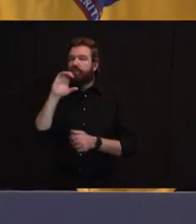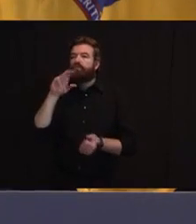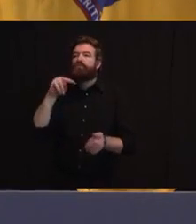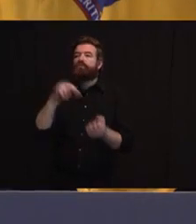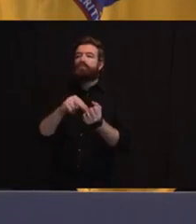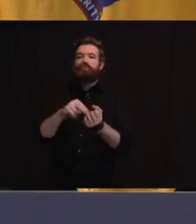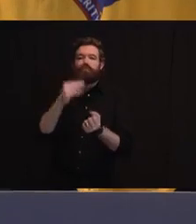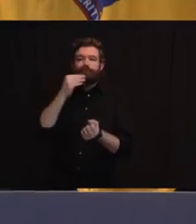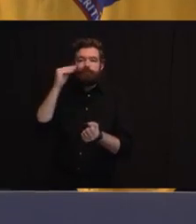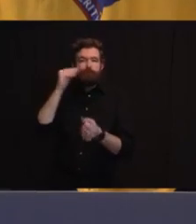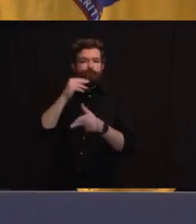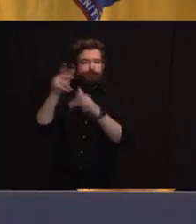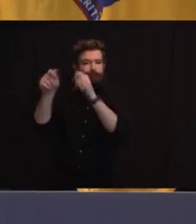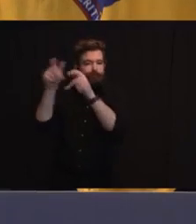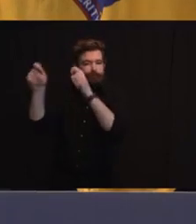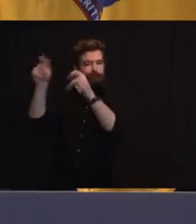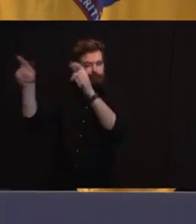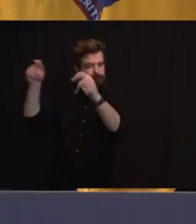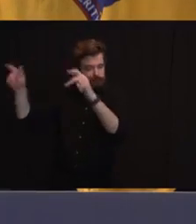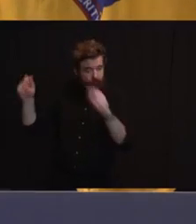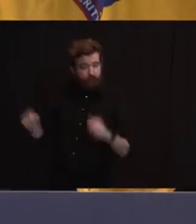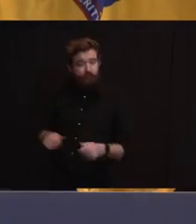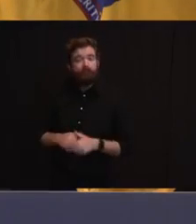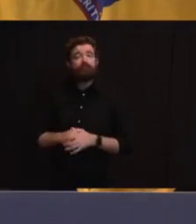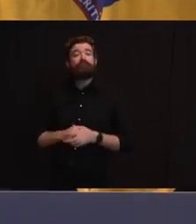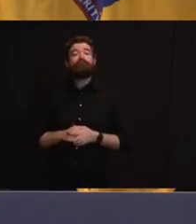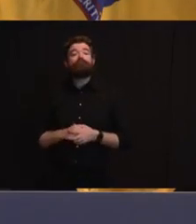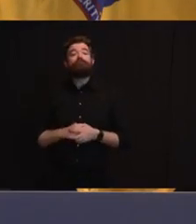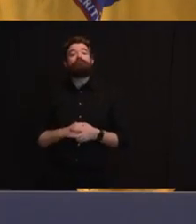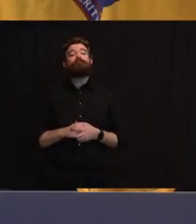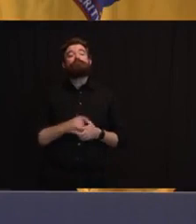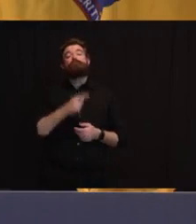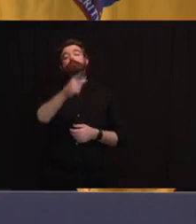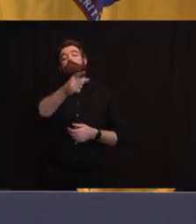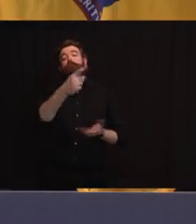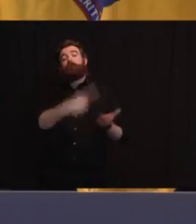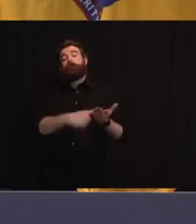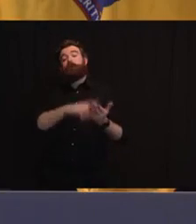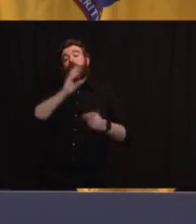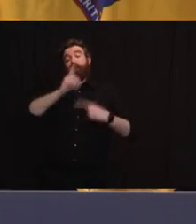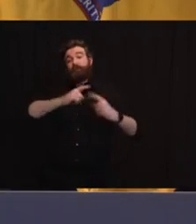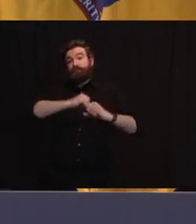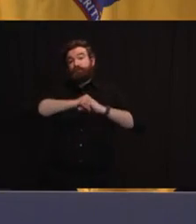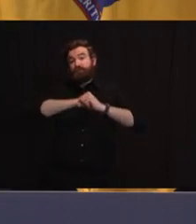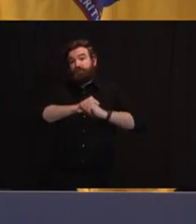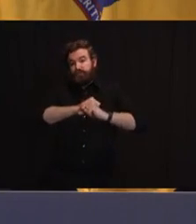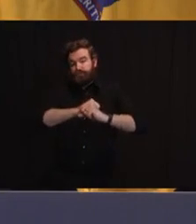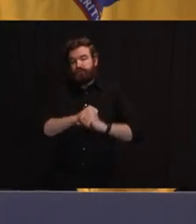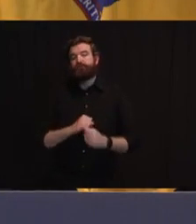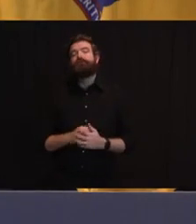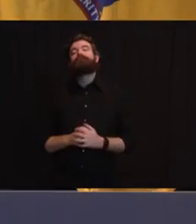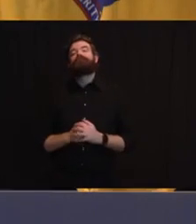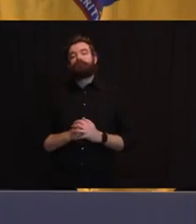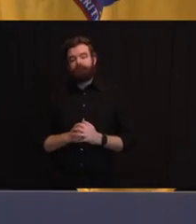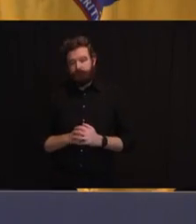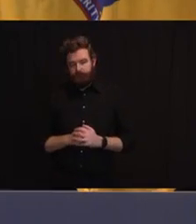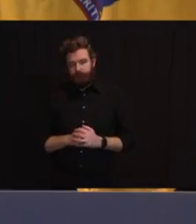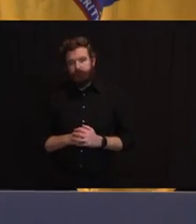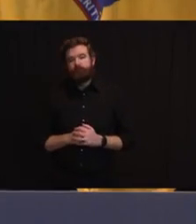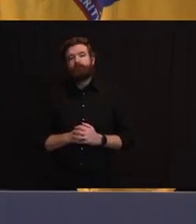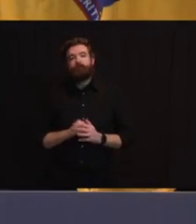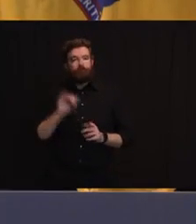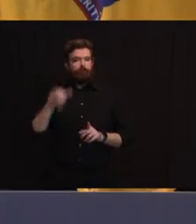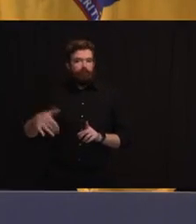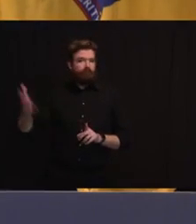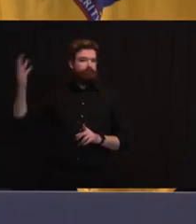nothing more, Mike, than a continuation of the concern that we had with the Capitol 9 days ago. That cannot, it should not have